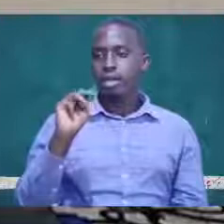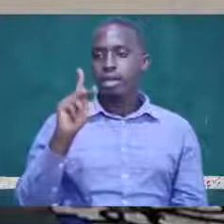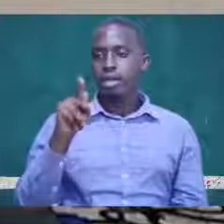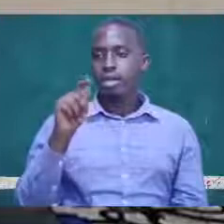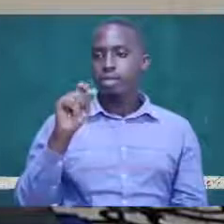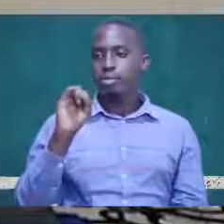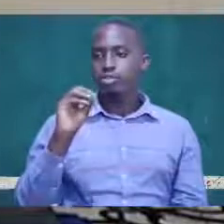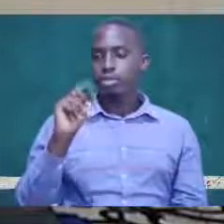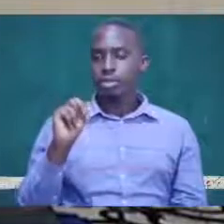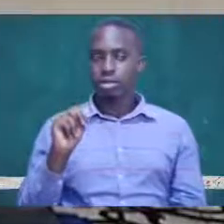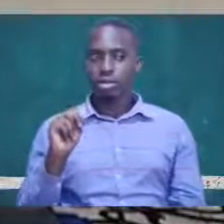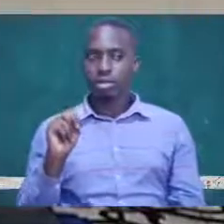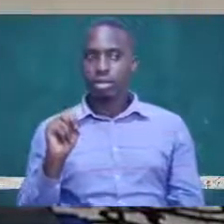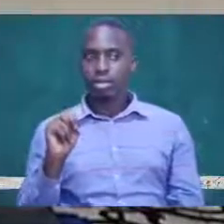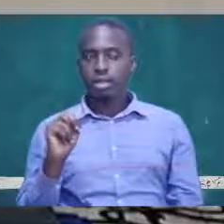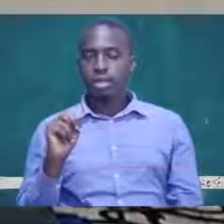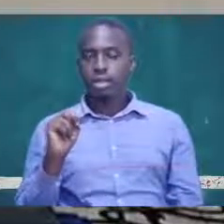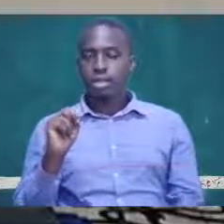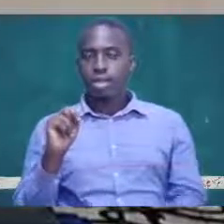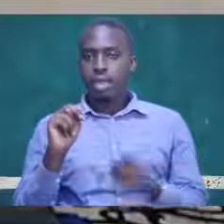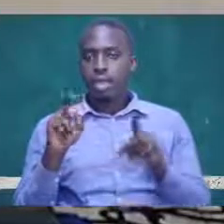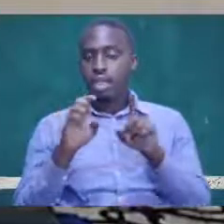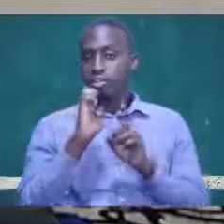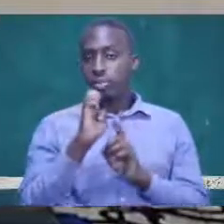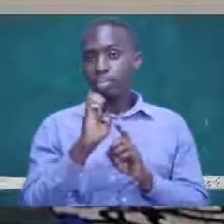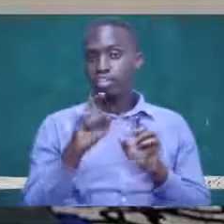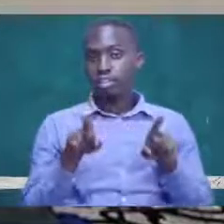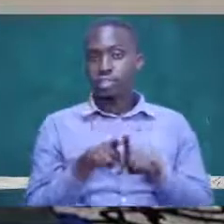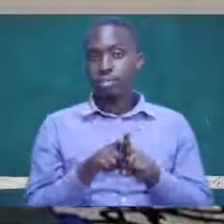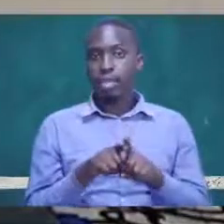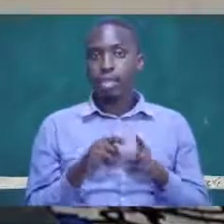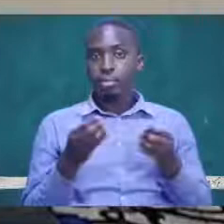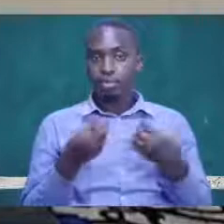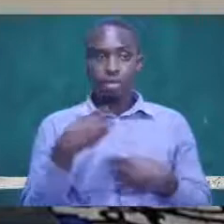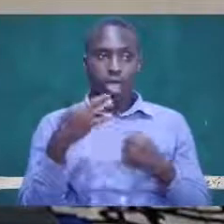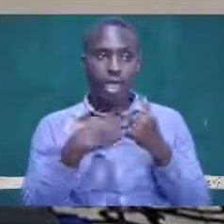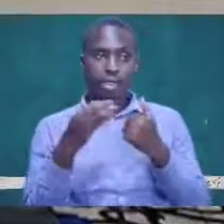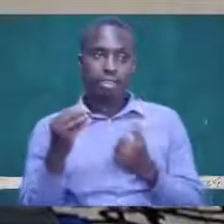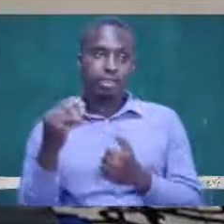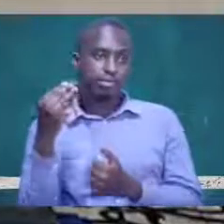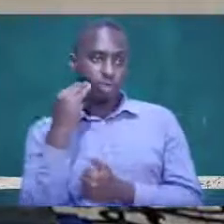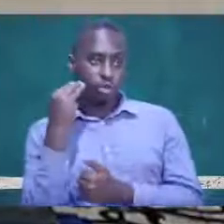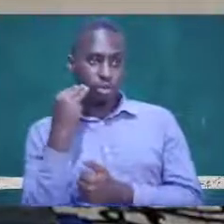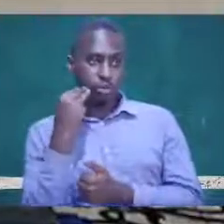is 80 million. A change in consumption expenditure. Assuming that a change in